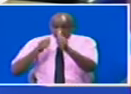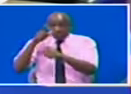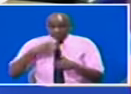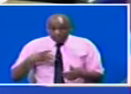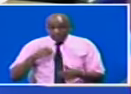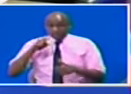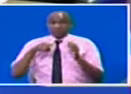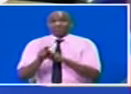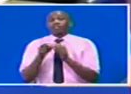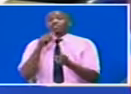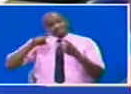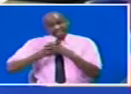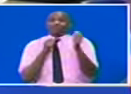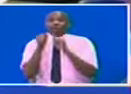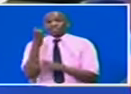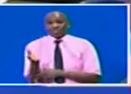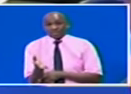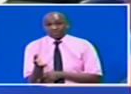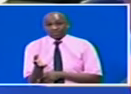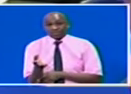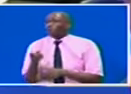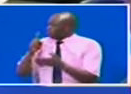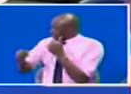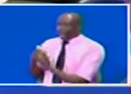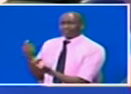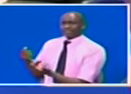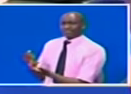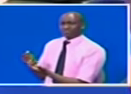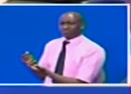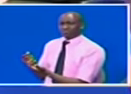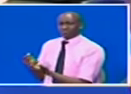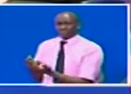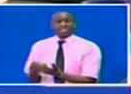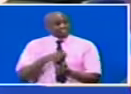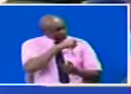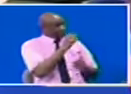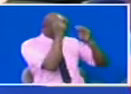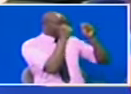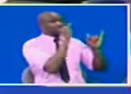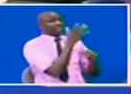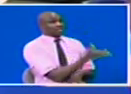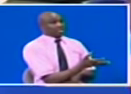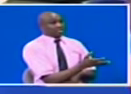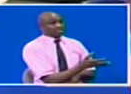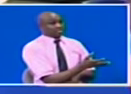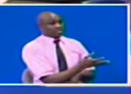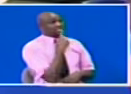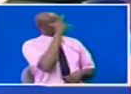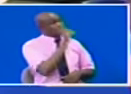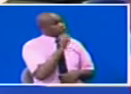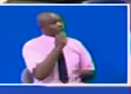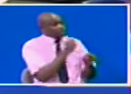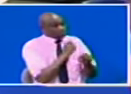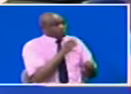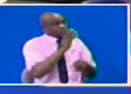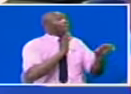entered the palace. Uh-huh. You get it? What happened? When they entered Paris, the forces remained there. Uh-huh. And now what they say? They say, no, we can't go